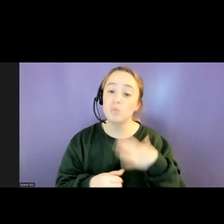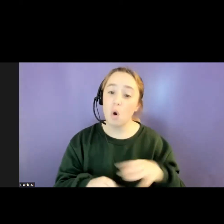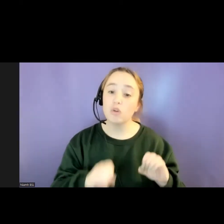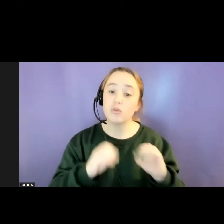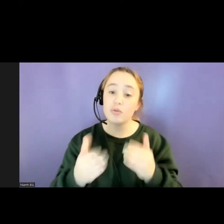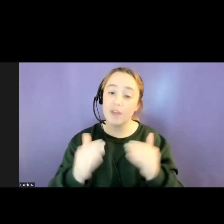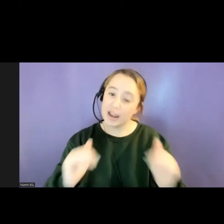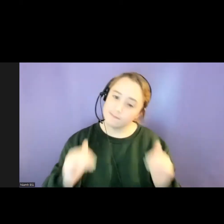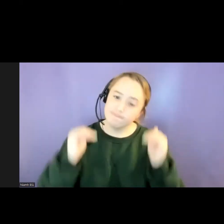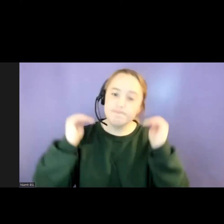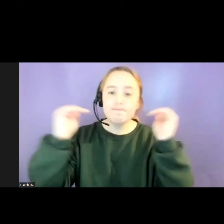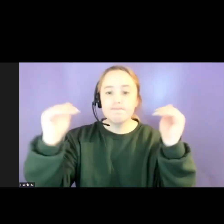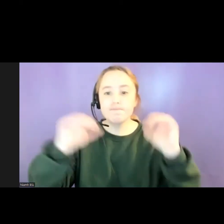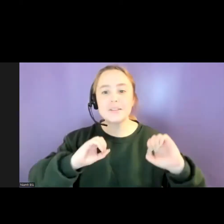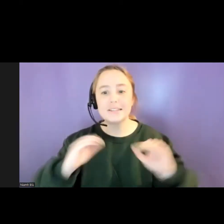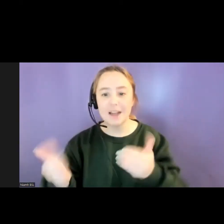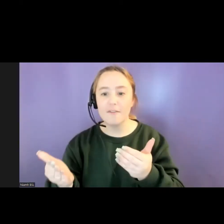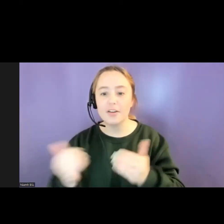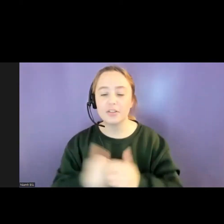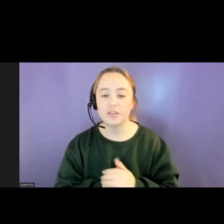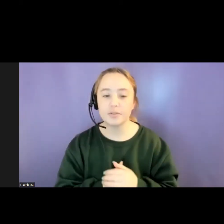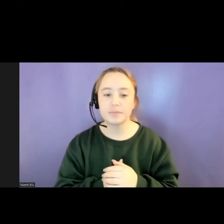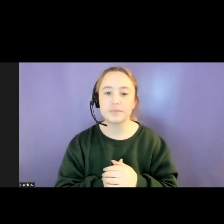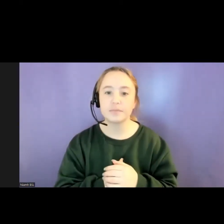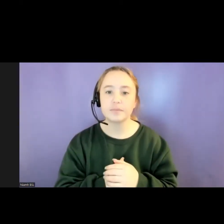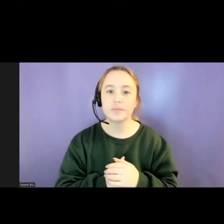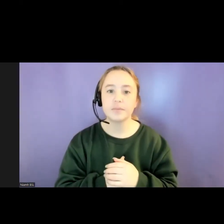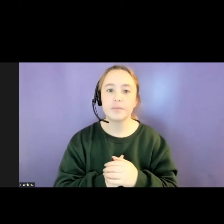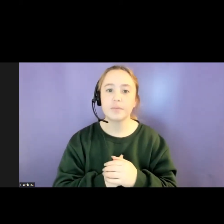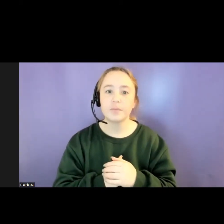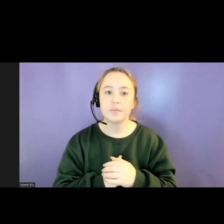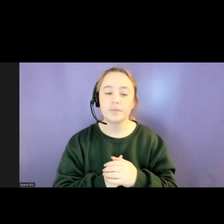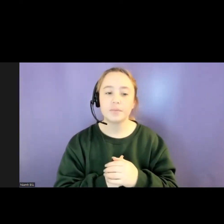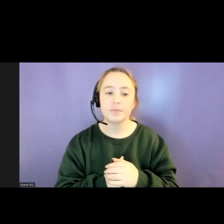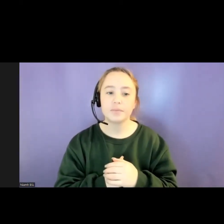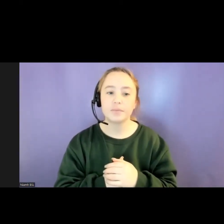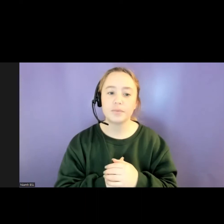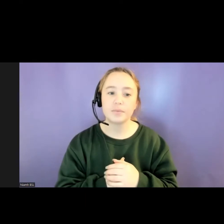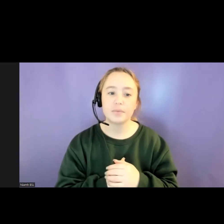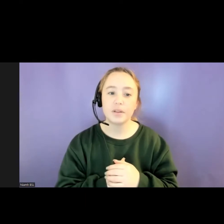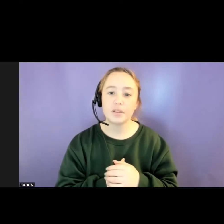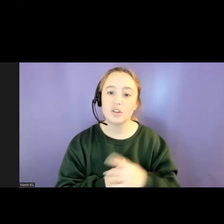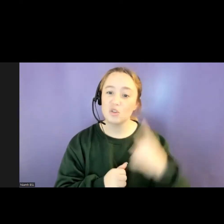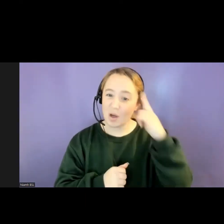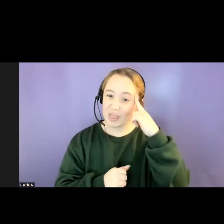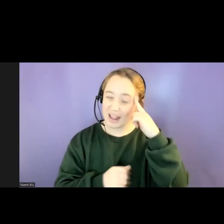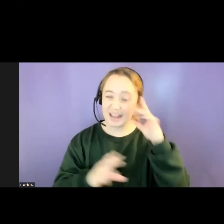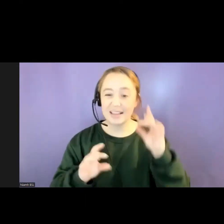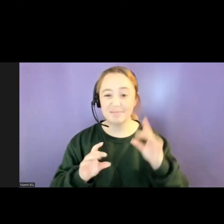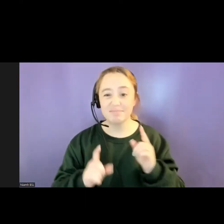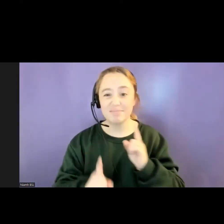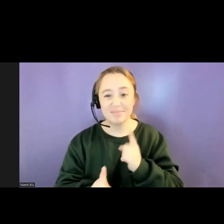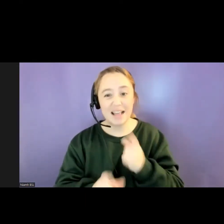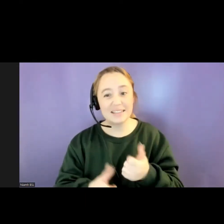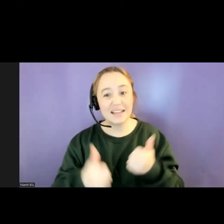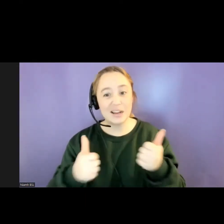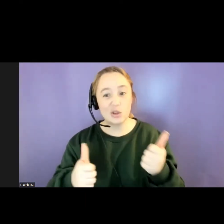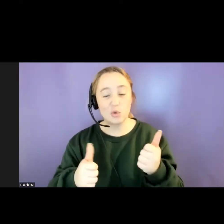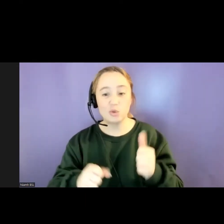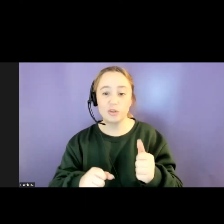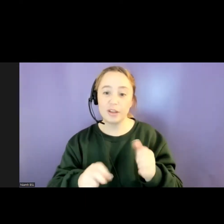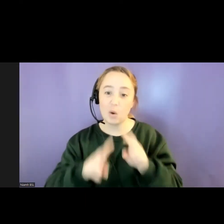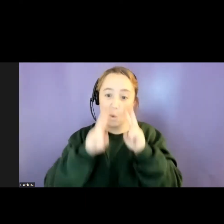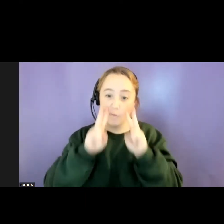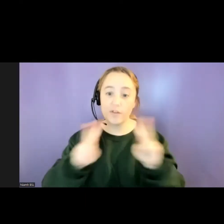level of service that we strive for. And I think that gives a good overview of what we do here within HIAL and